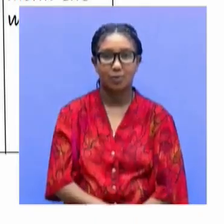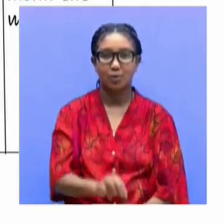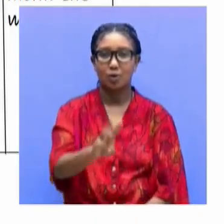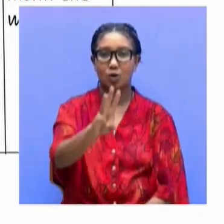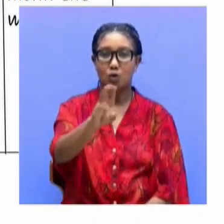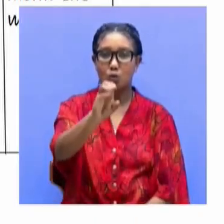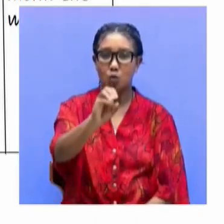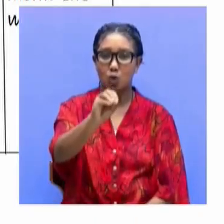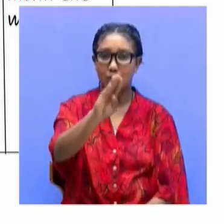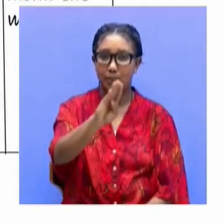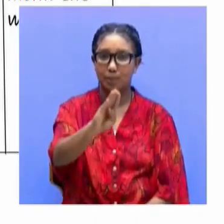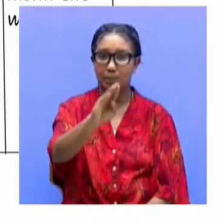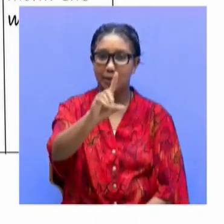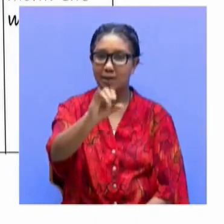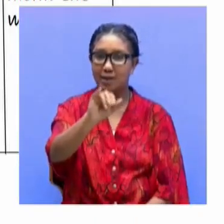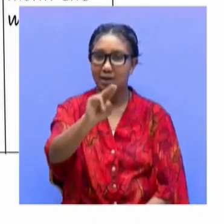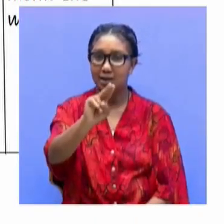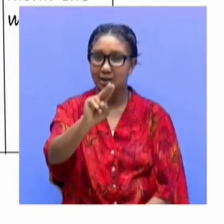wobbly tooth,